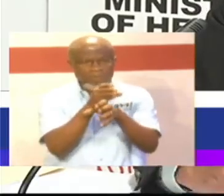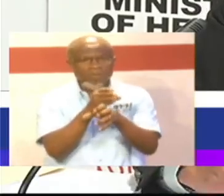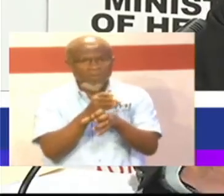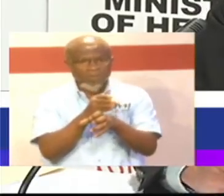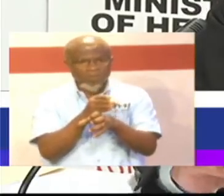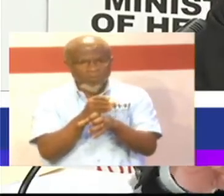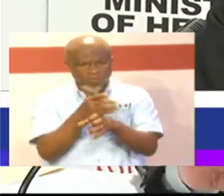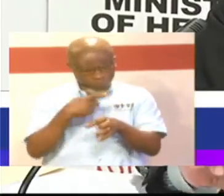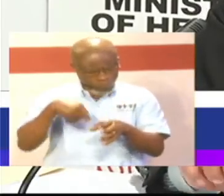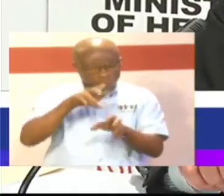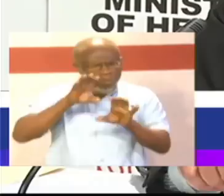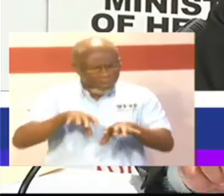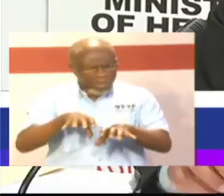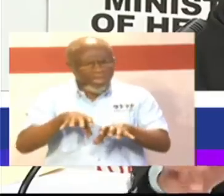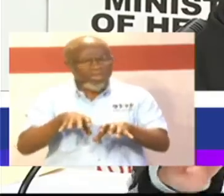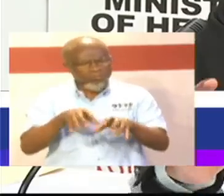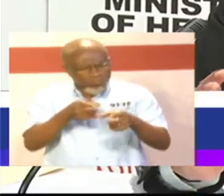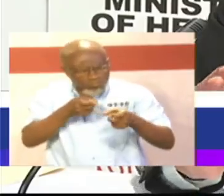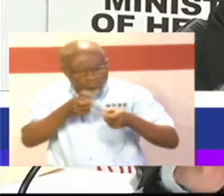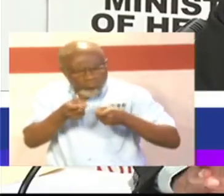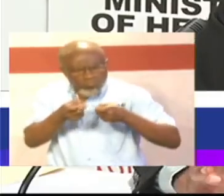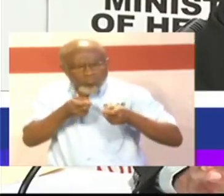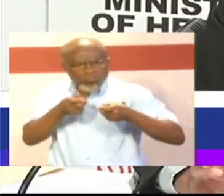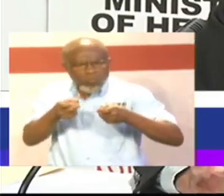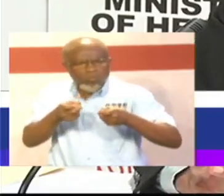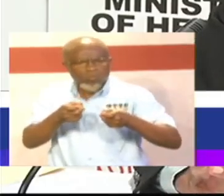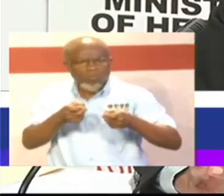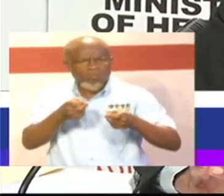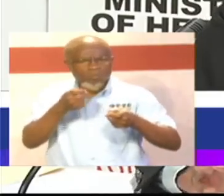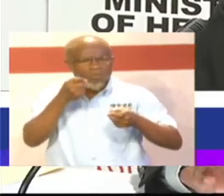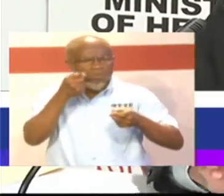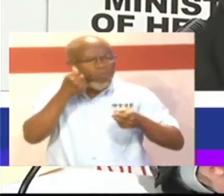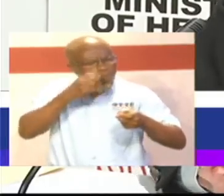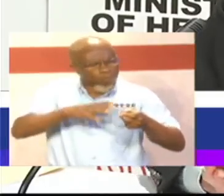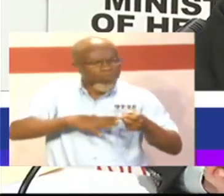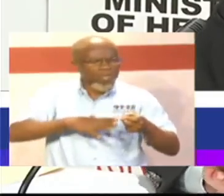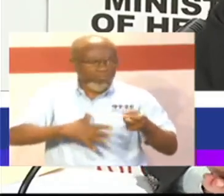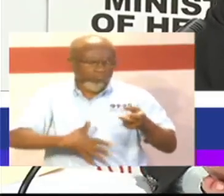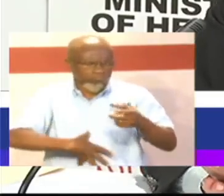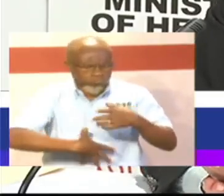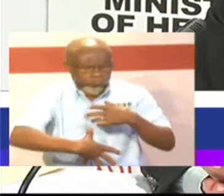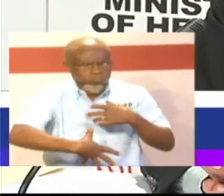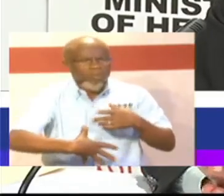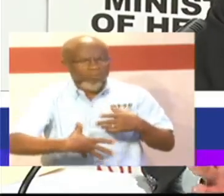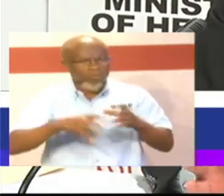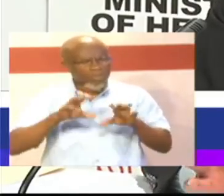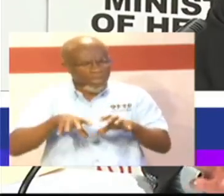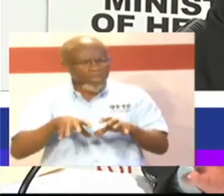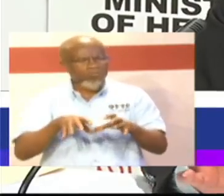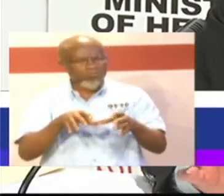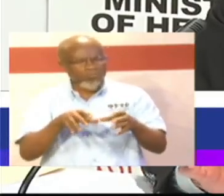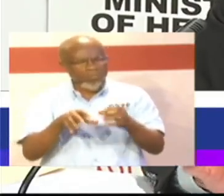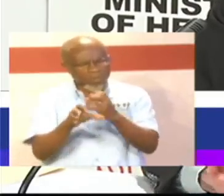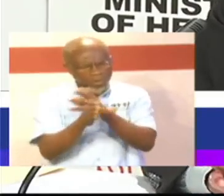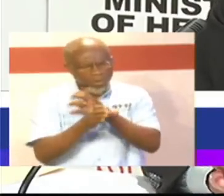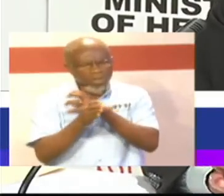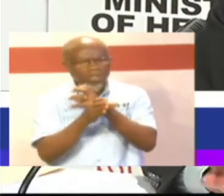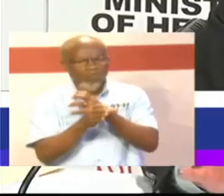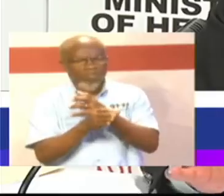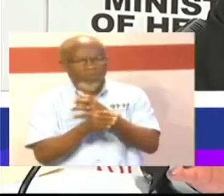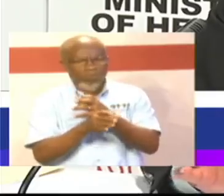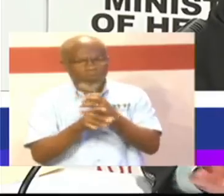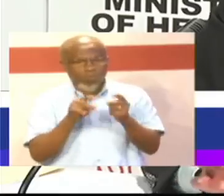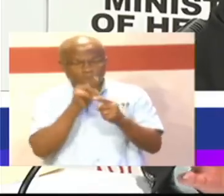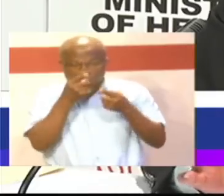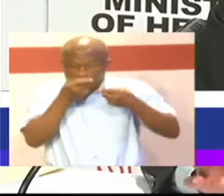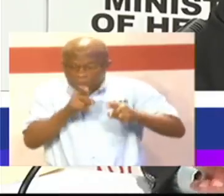to manage our pregnant women. We have put systems in place. I want to reassure you, from the time you get pregnant,